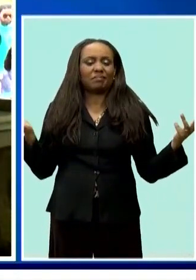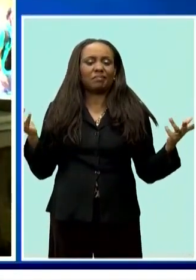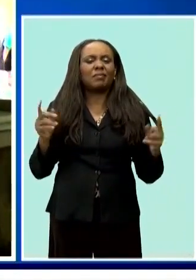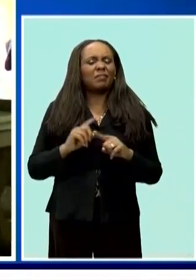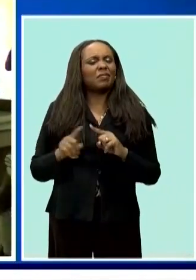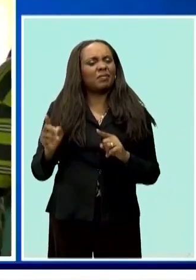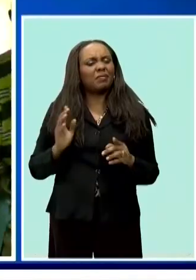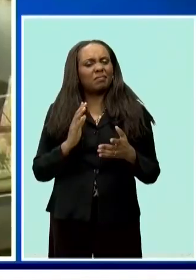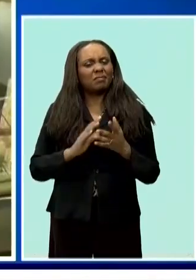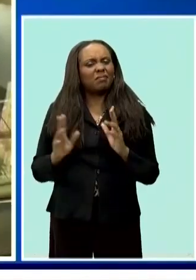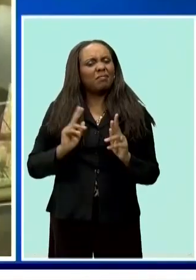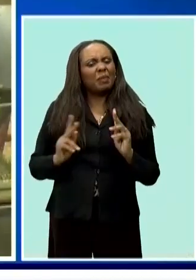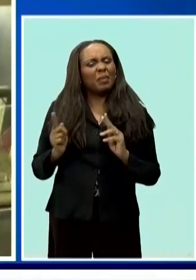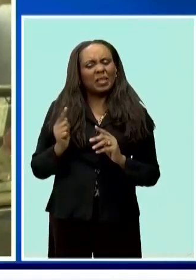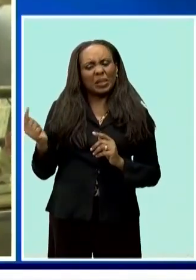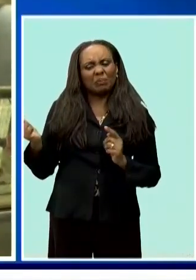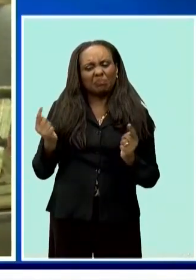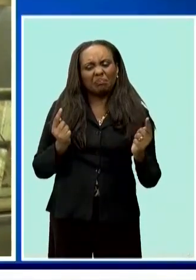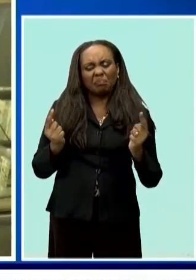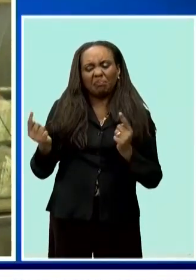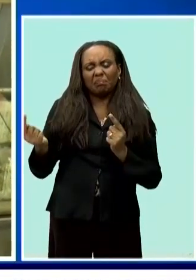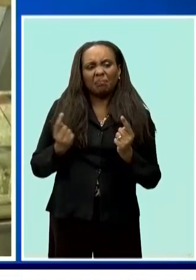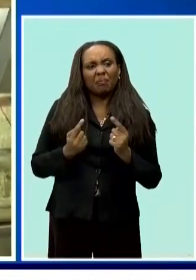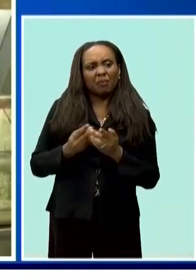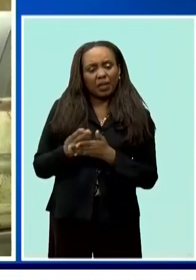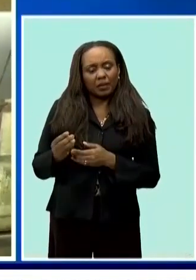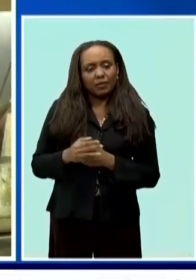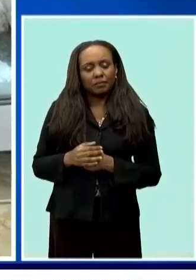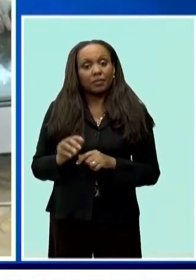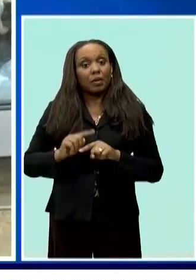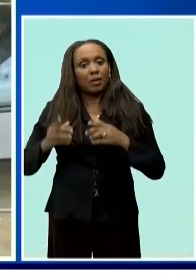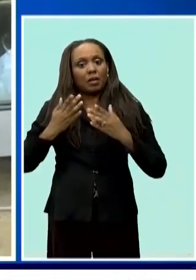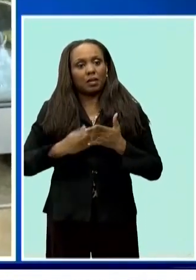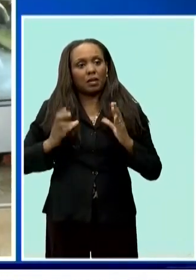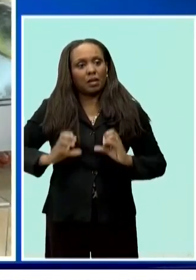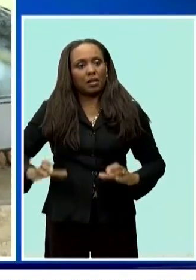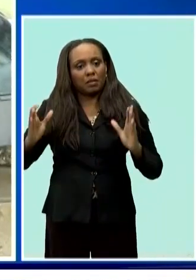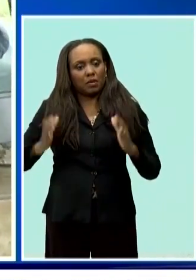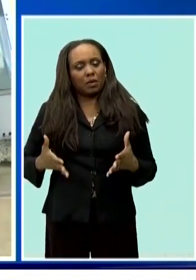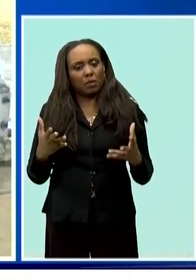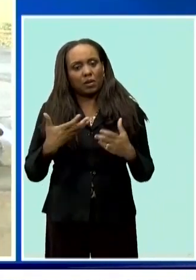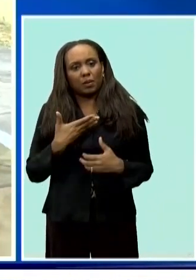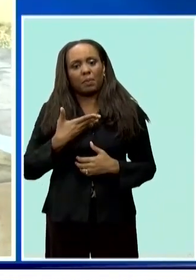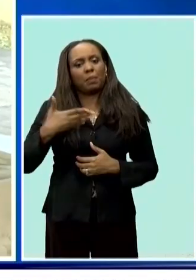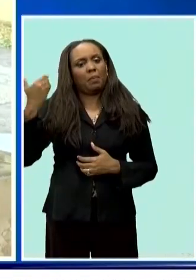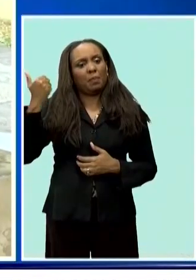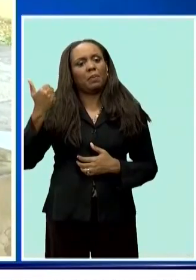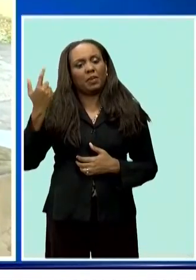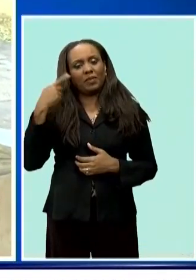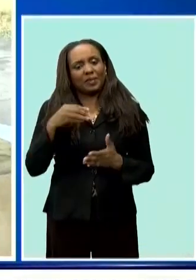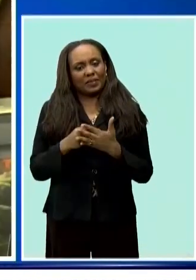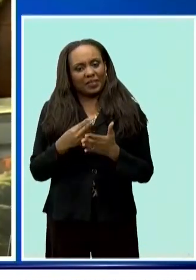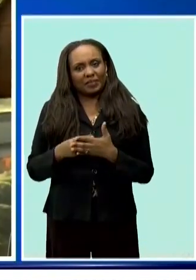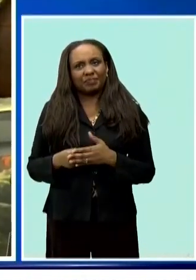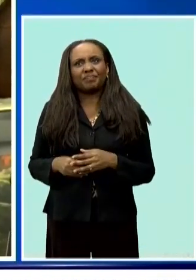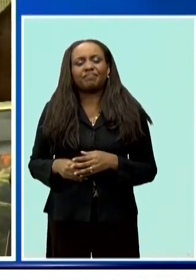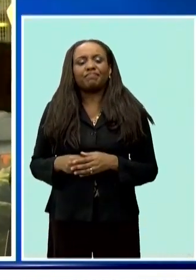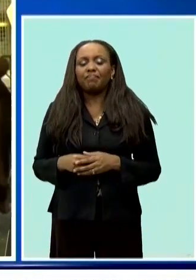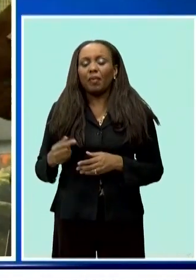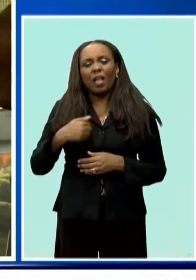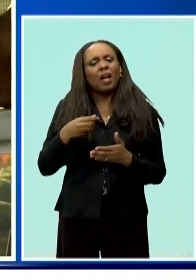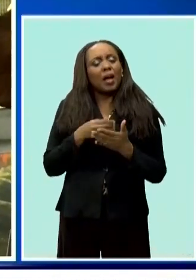flying fish is very scarce. They are $30 a pack and there are not any. But you're having some dolphin, you're having